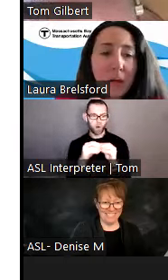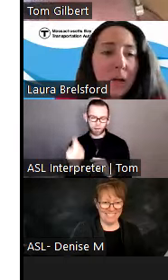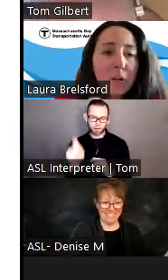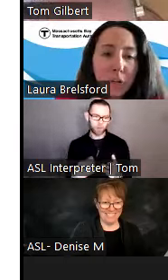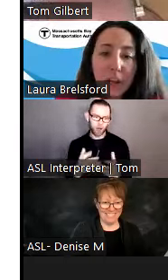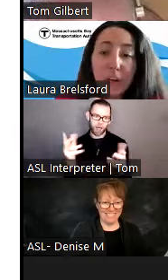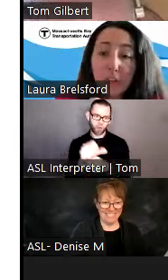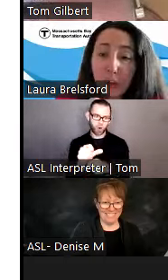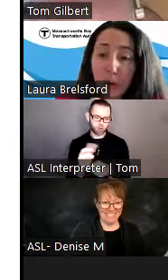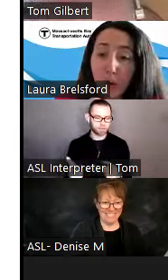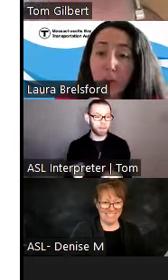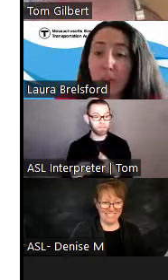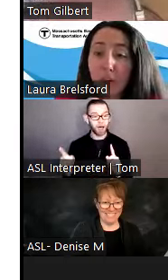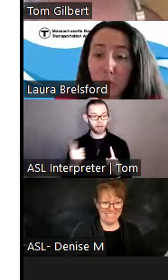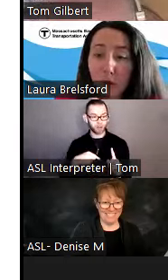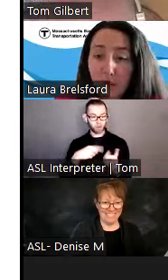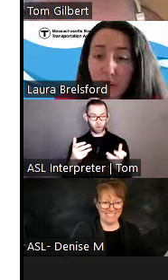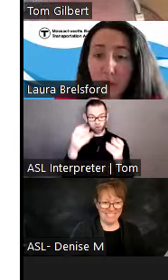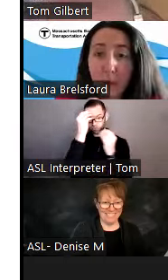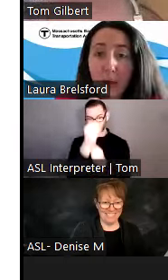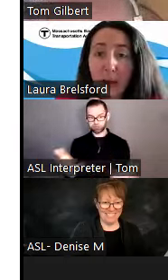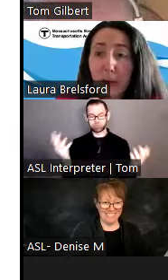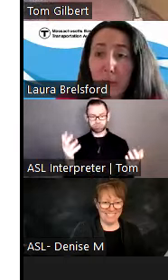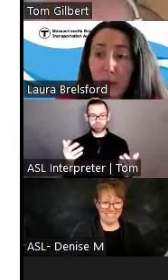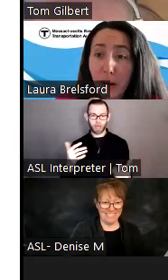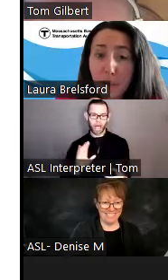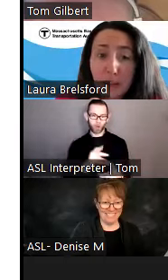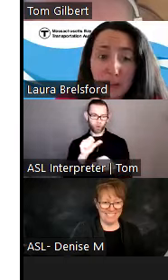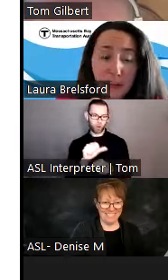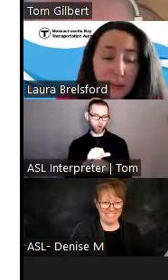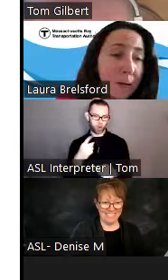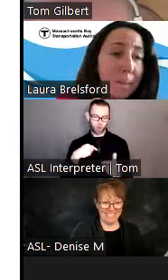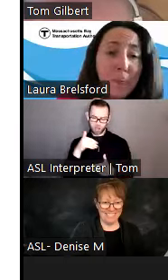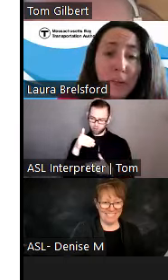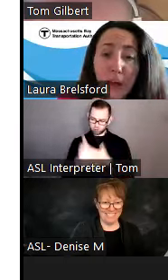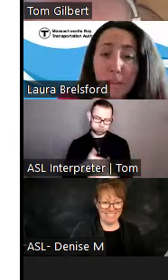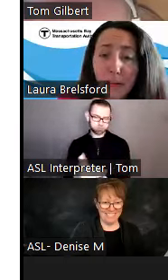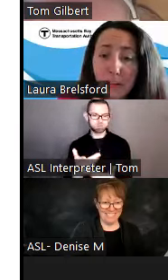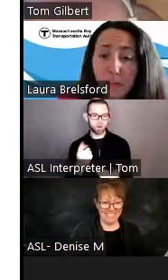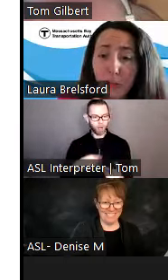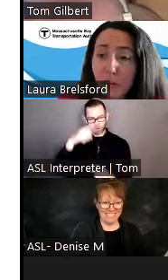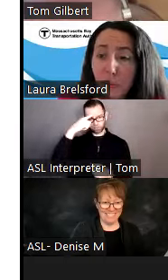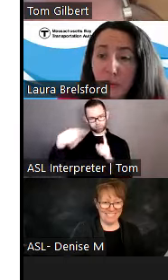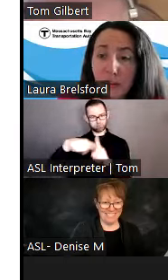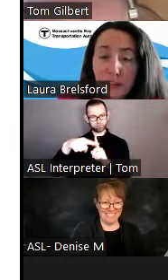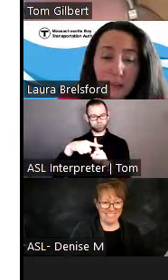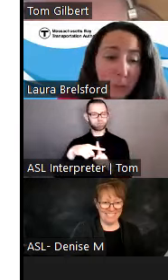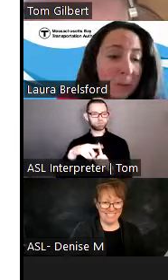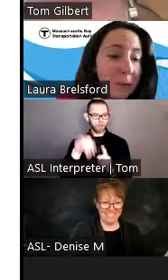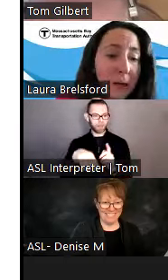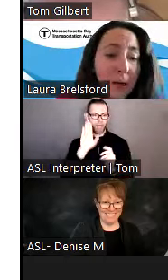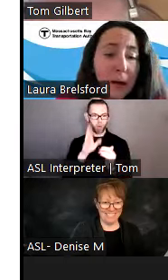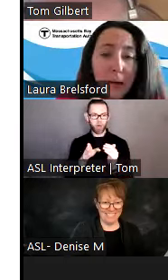to let everyone know that this work is underway and we are optimistic that that positive trend will